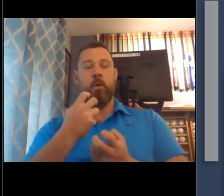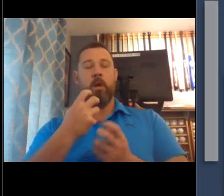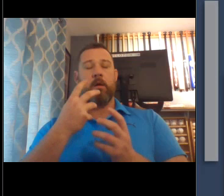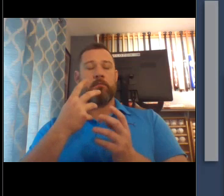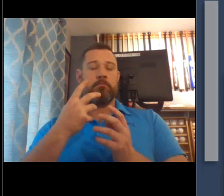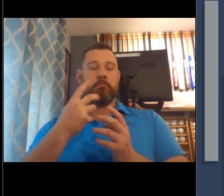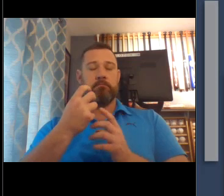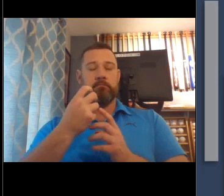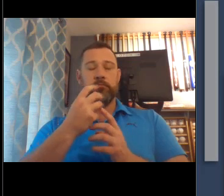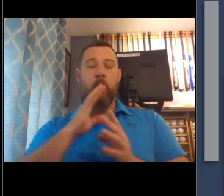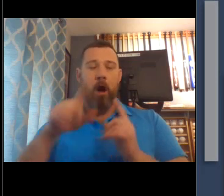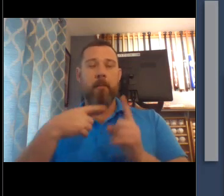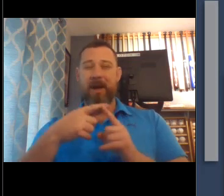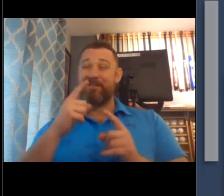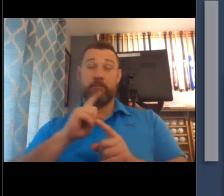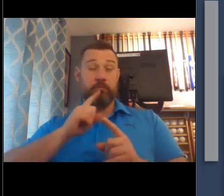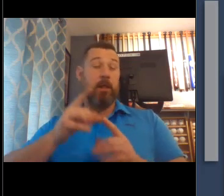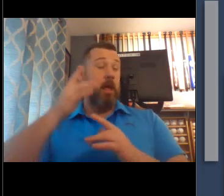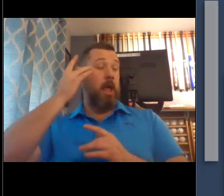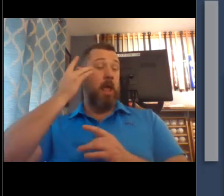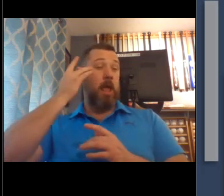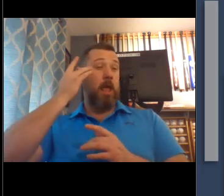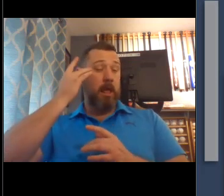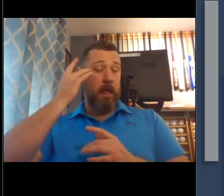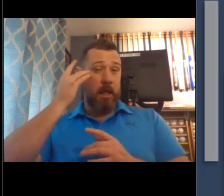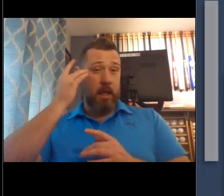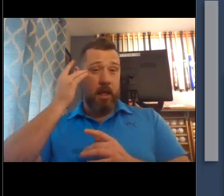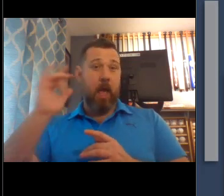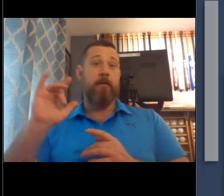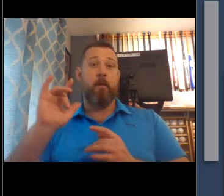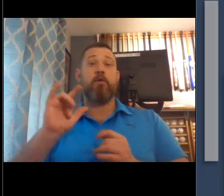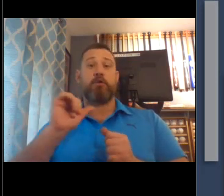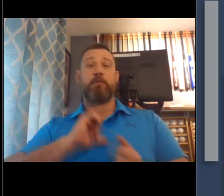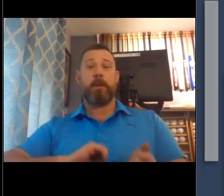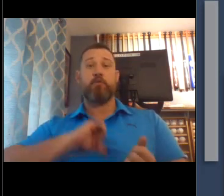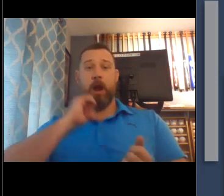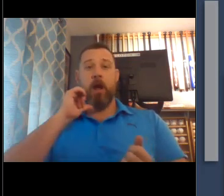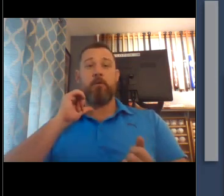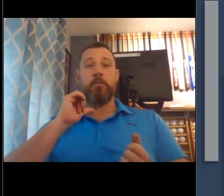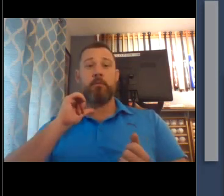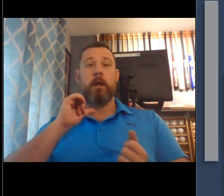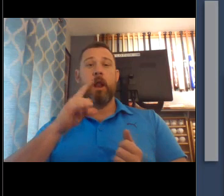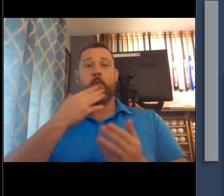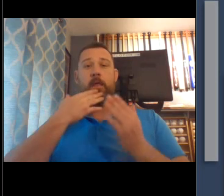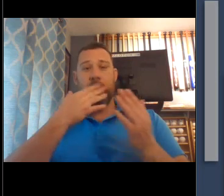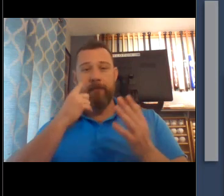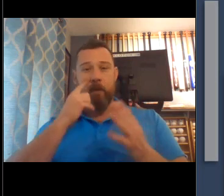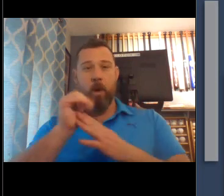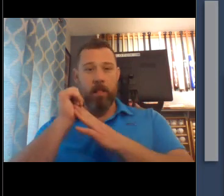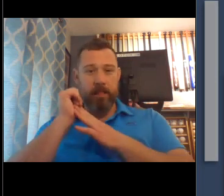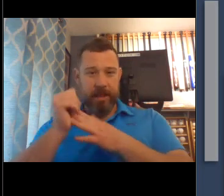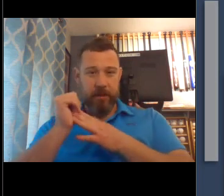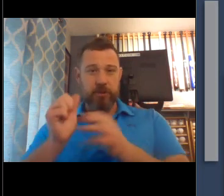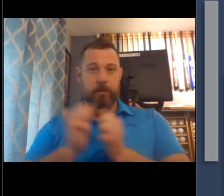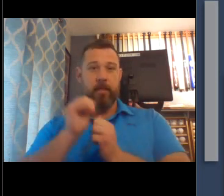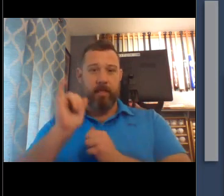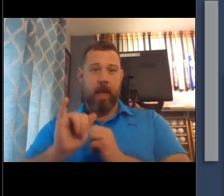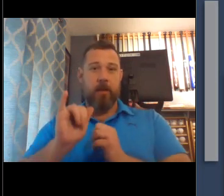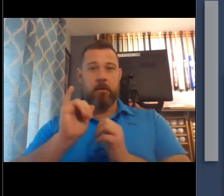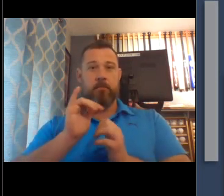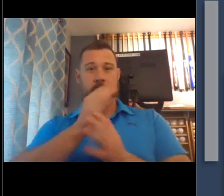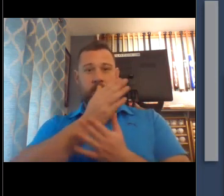that really California needs to be so proud of. And I just want to thank you for your leadership there, and to talk about